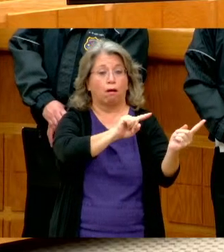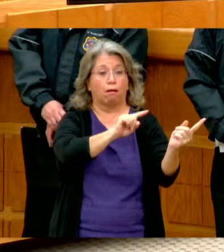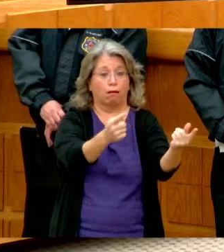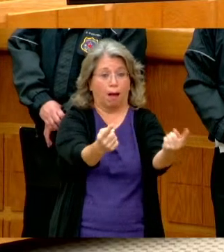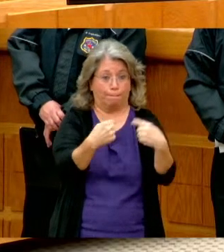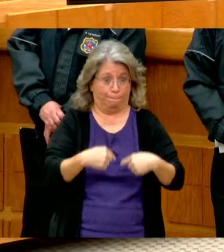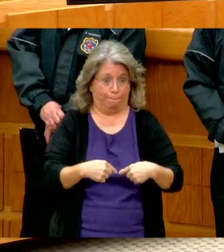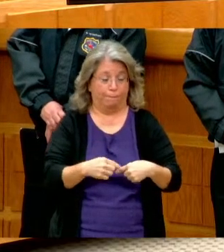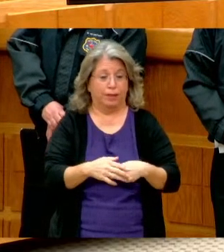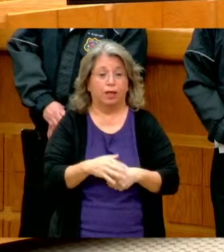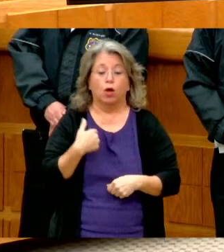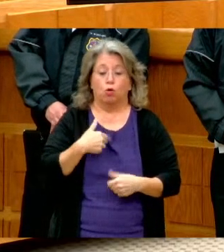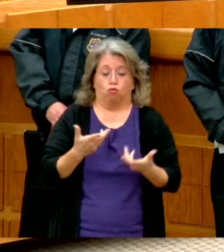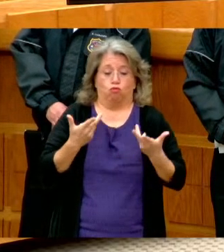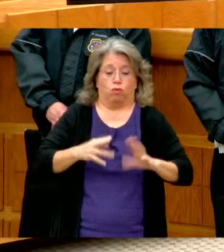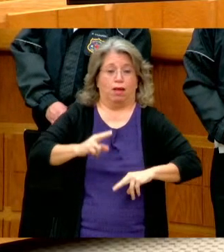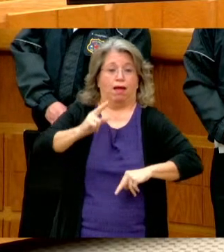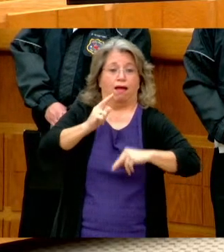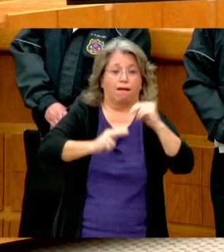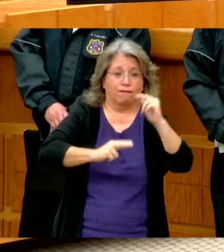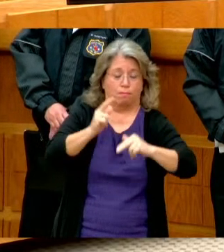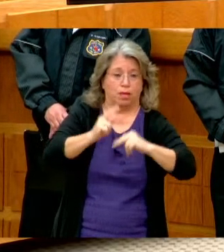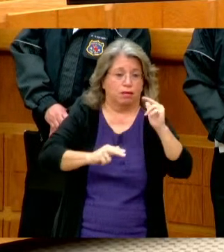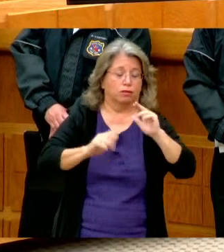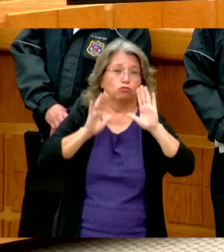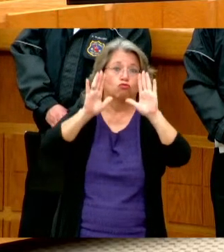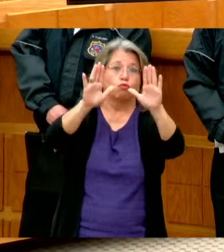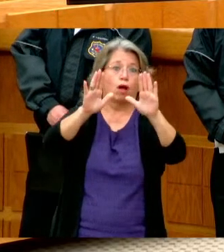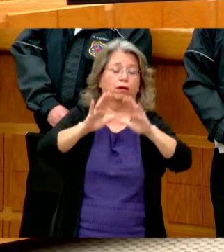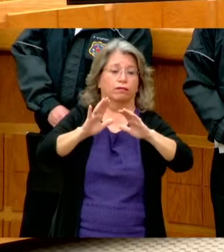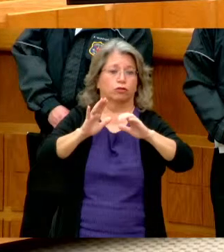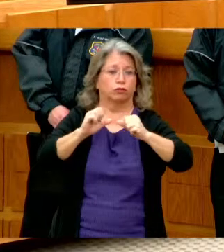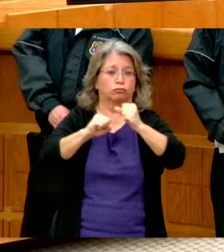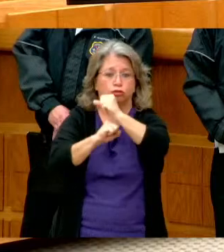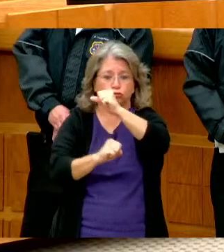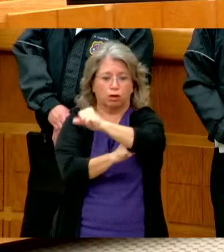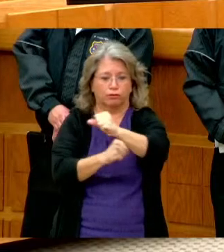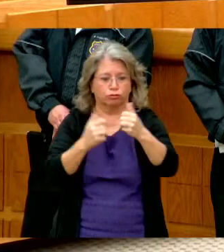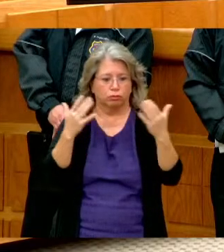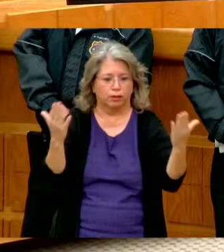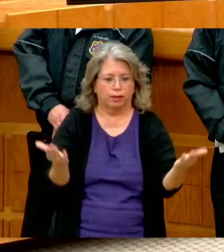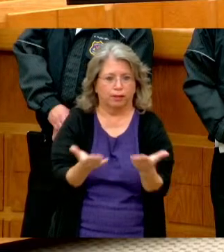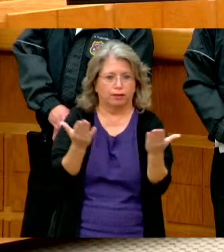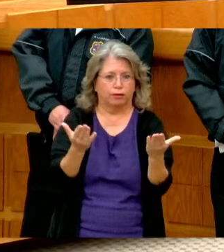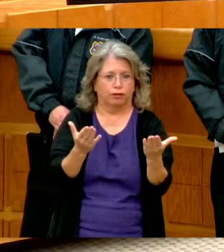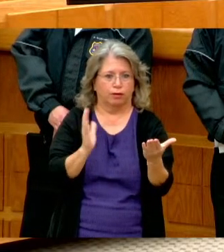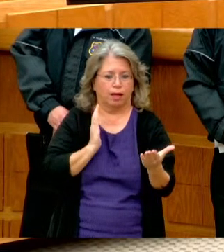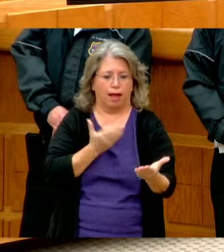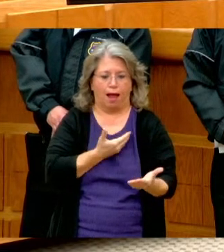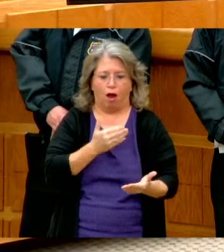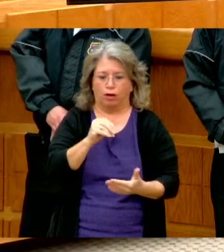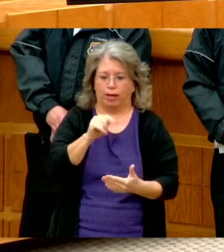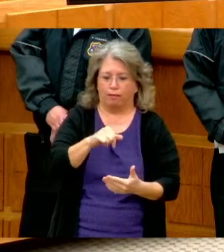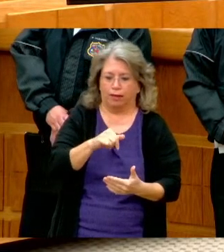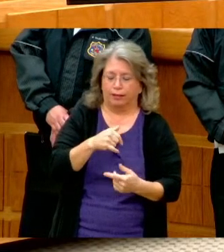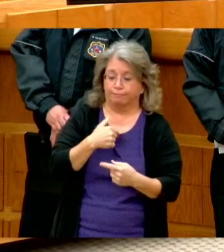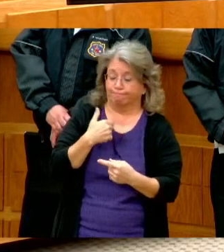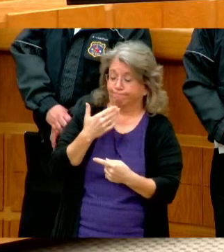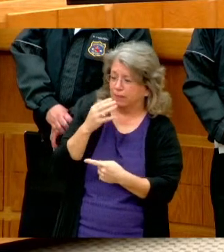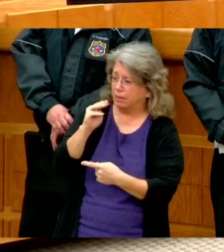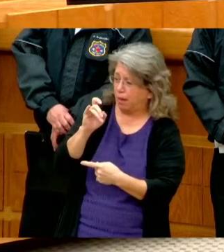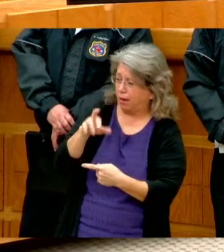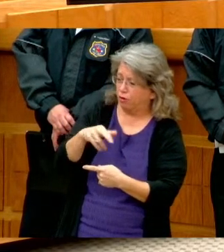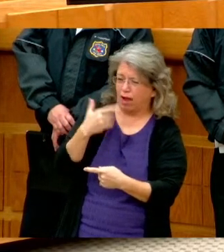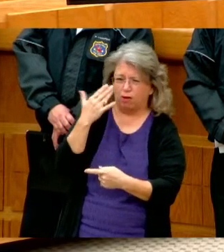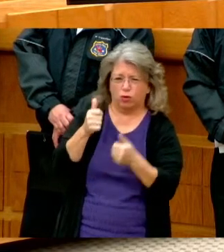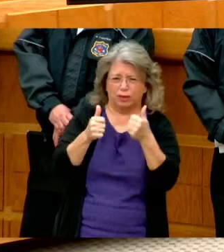built an incredible infrastructure here in Nueces County. And I'm not sure, Mayor, which day it